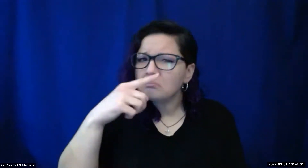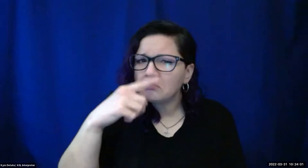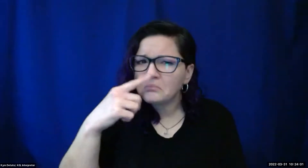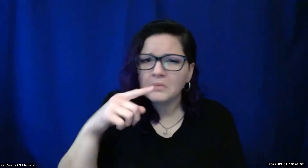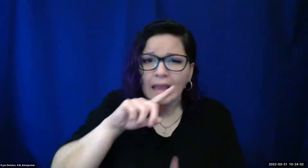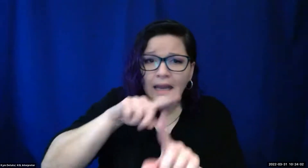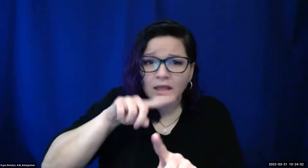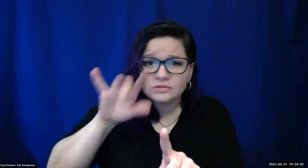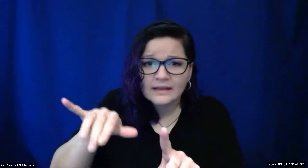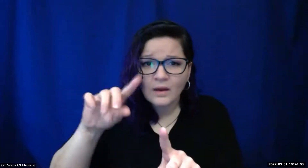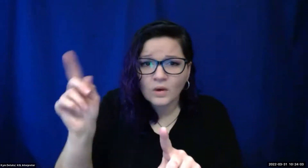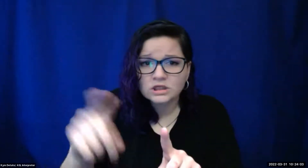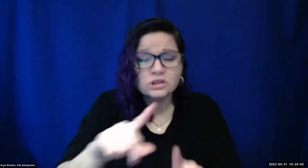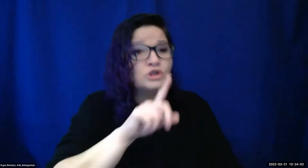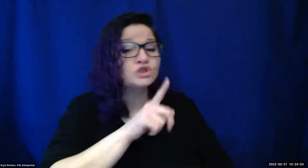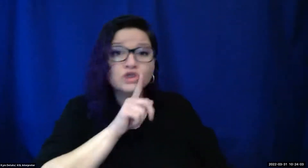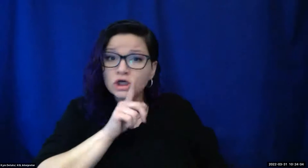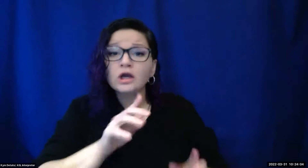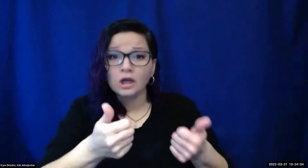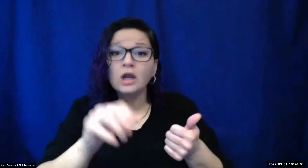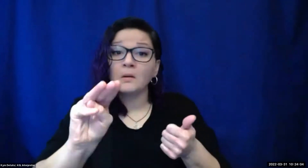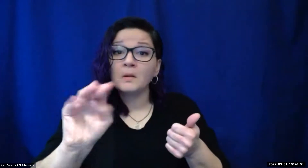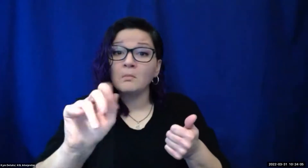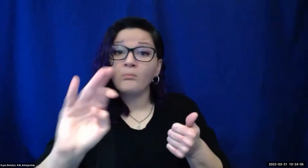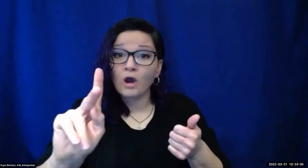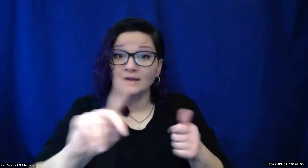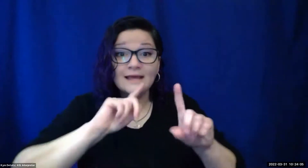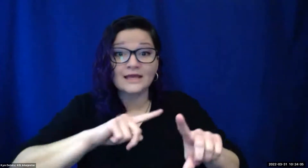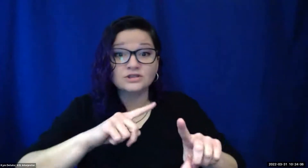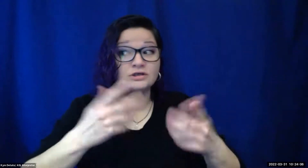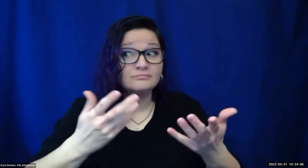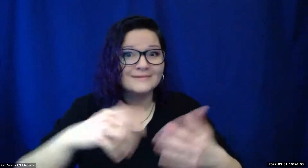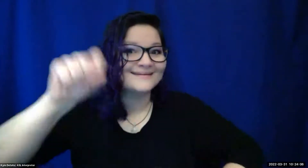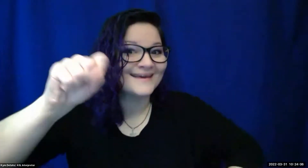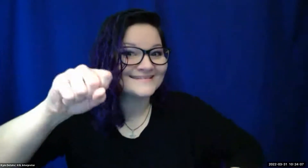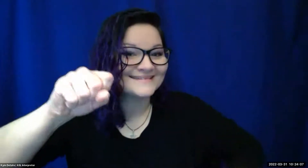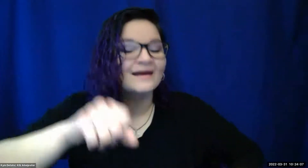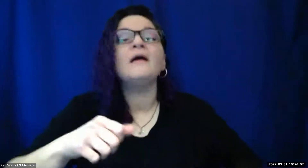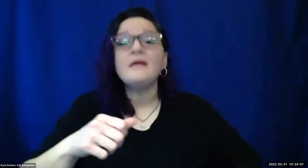one? Yeah, so Mark, the answer is yes, we have.